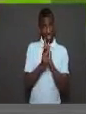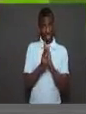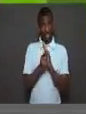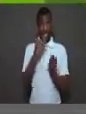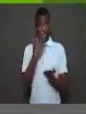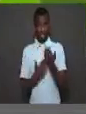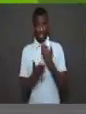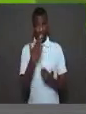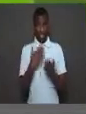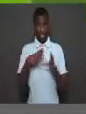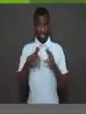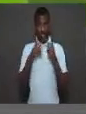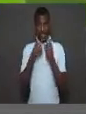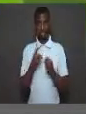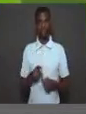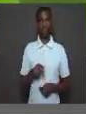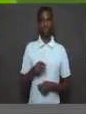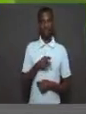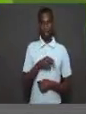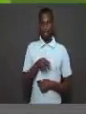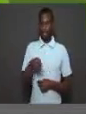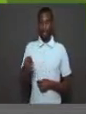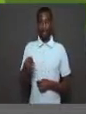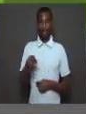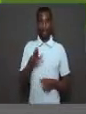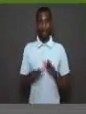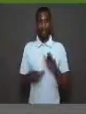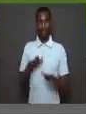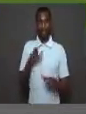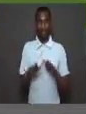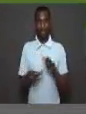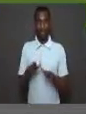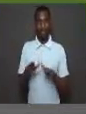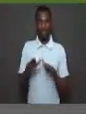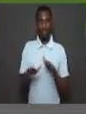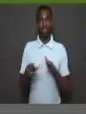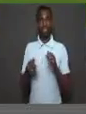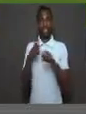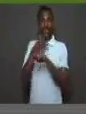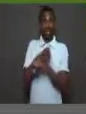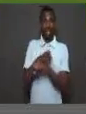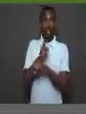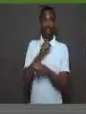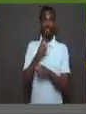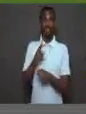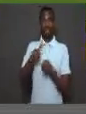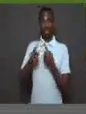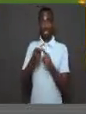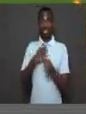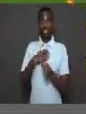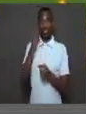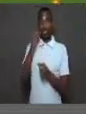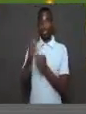of walking down a road, passing by a friend's house, and meeting a